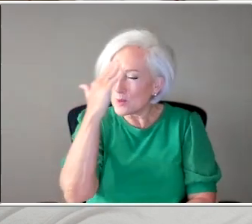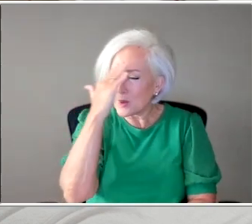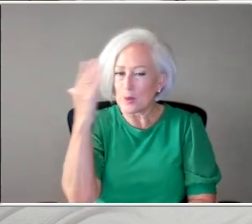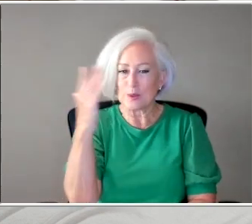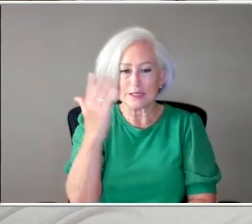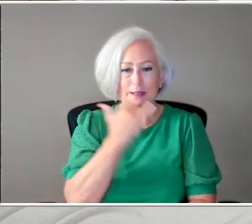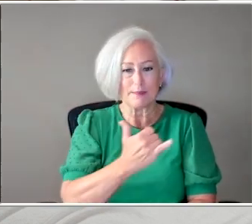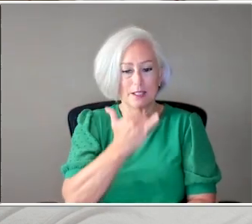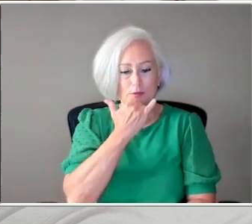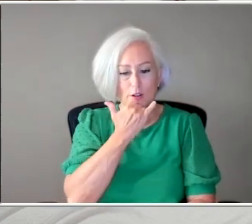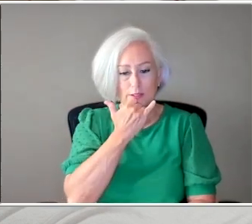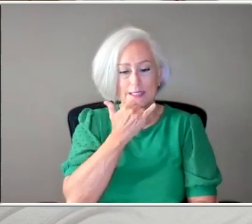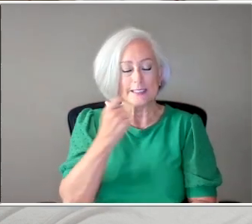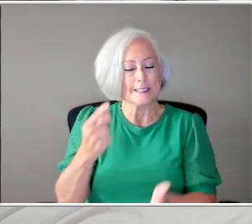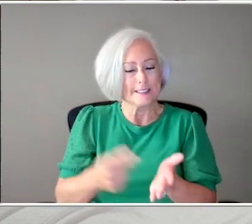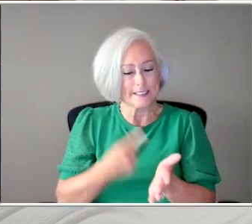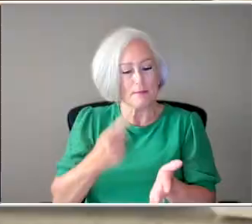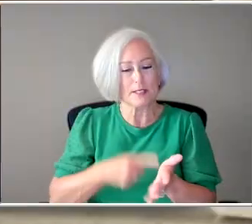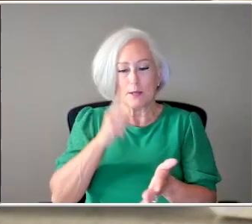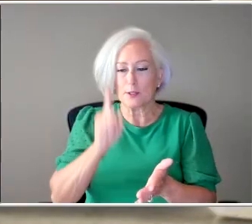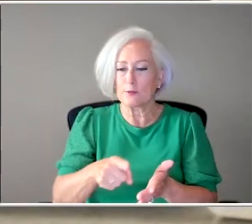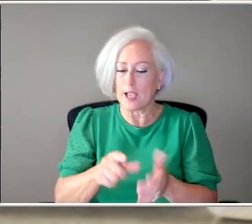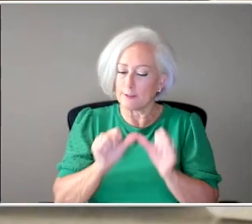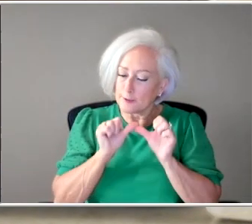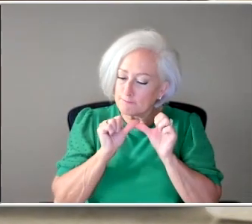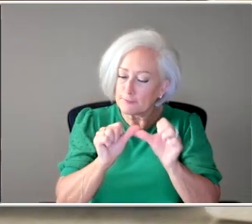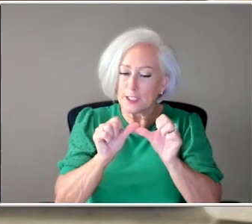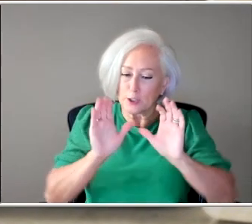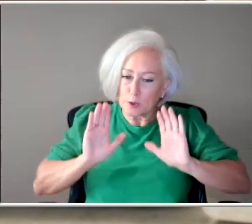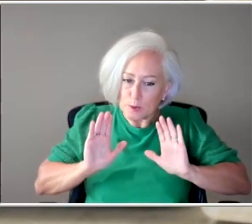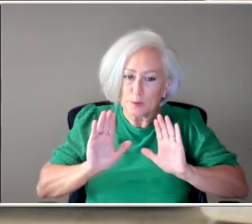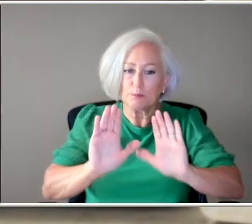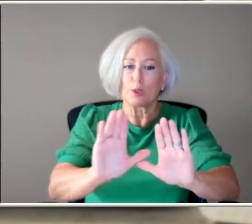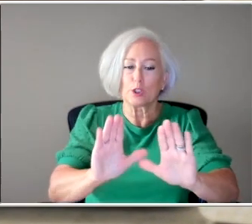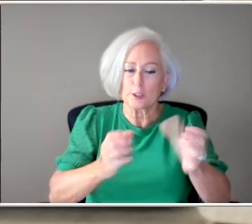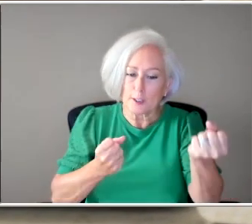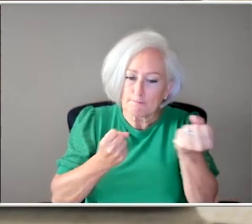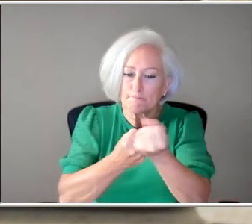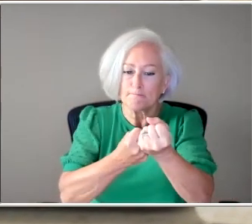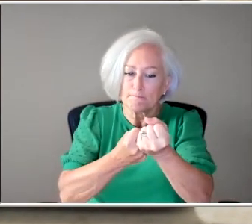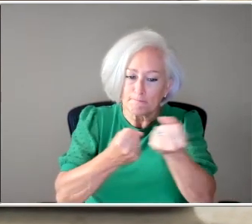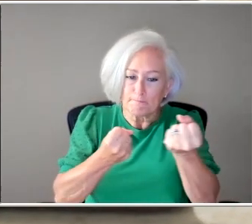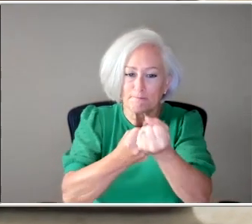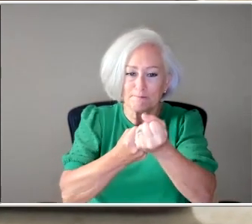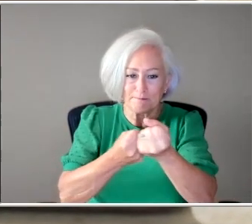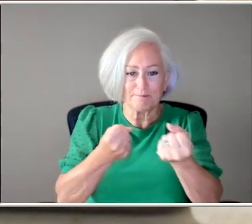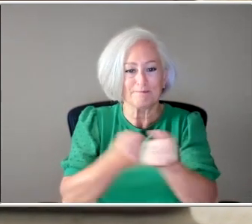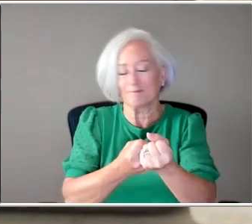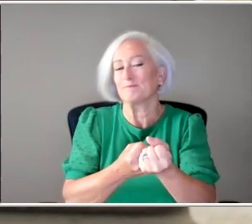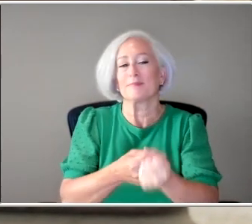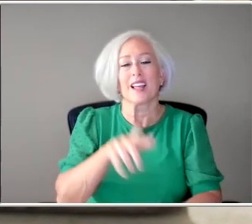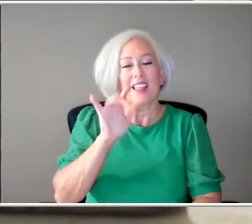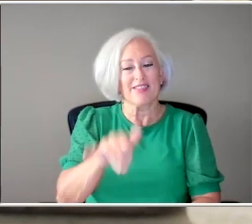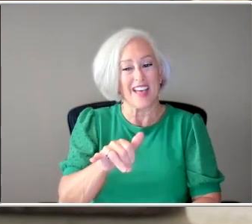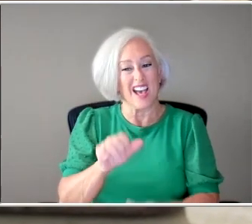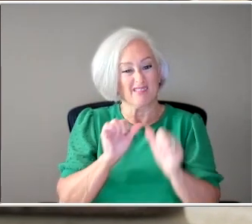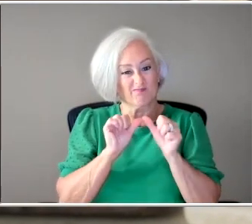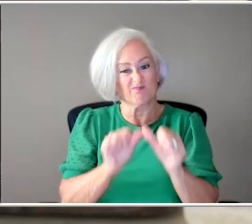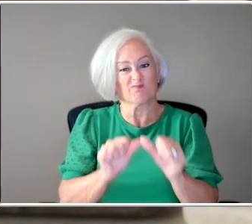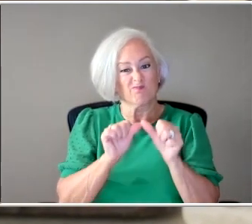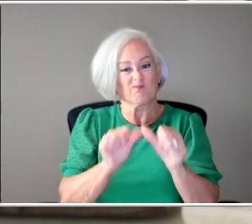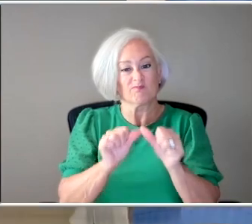be our own advocate and push for the answers that we need. It was Jade's persistence that landed them here for this treatment, a place where